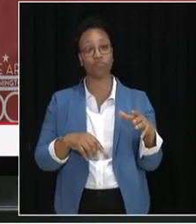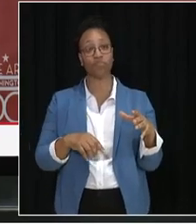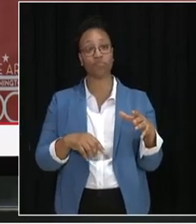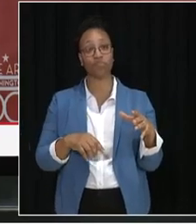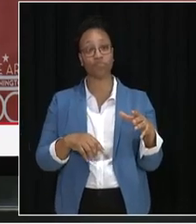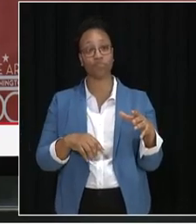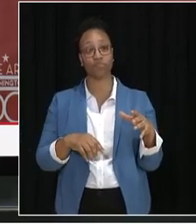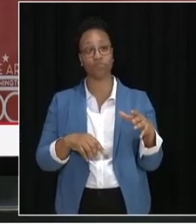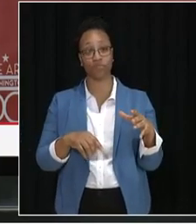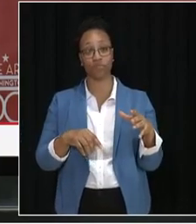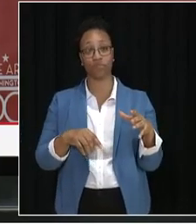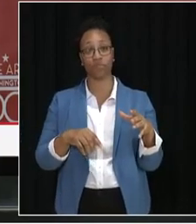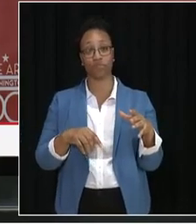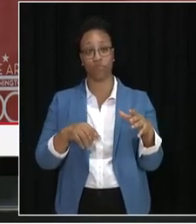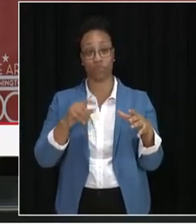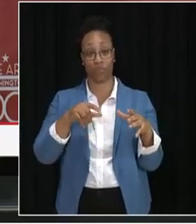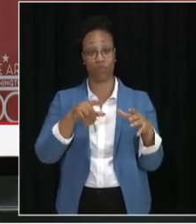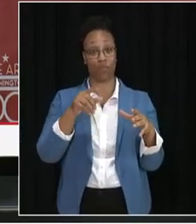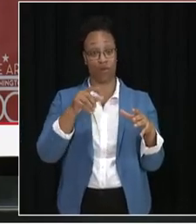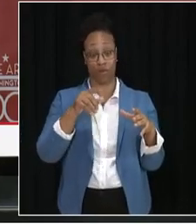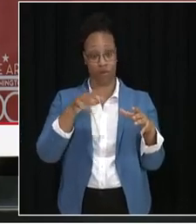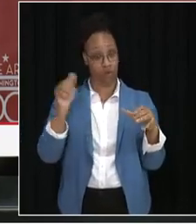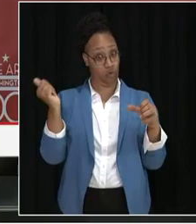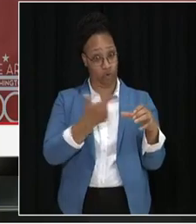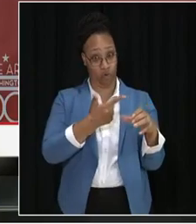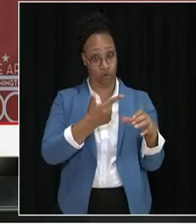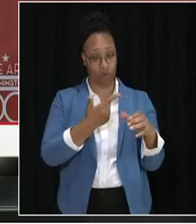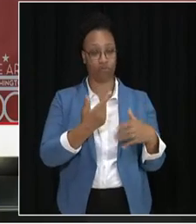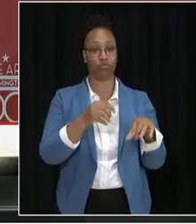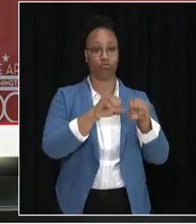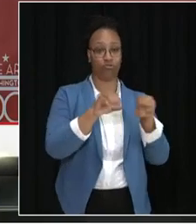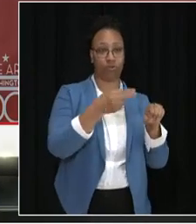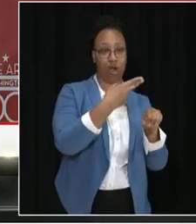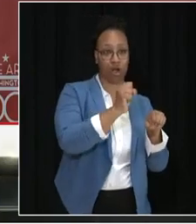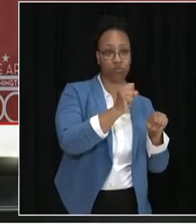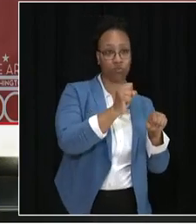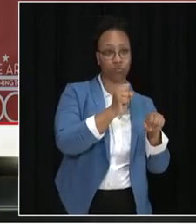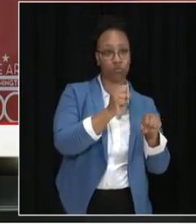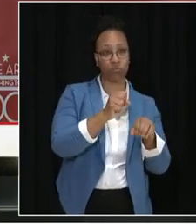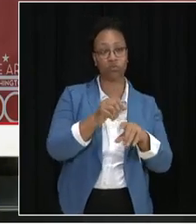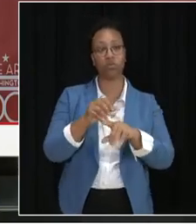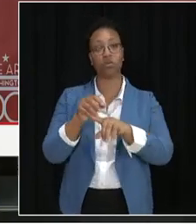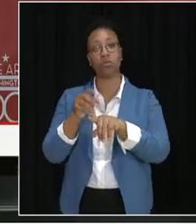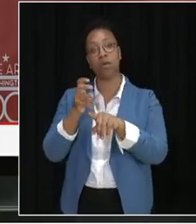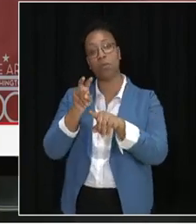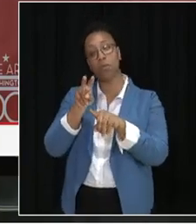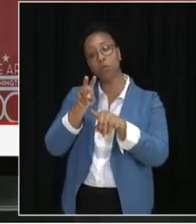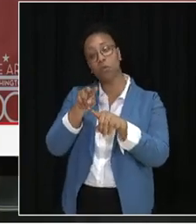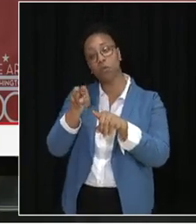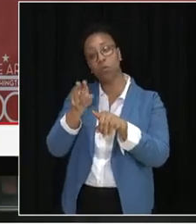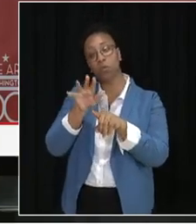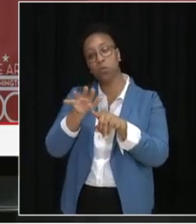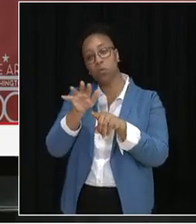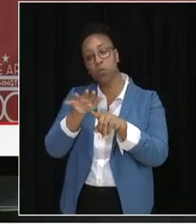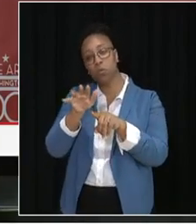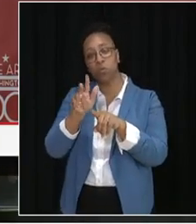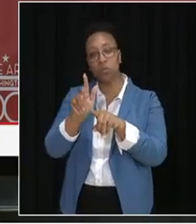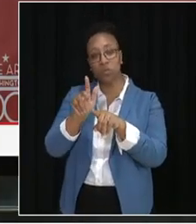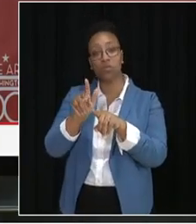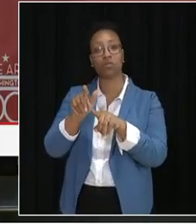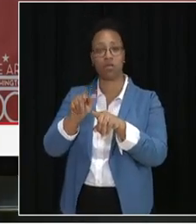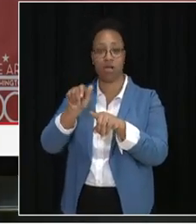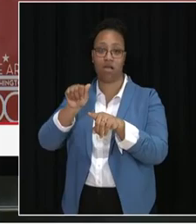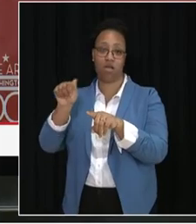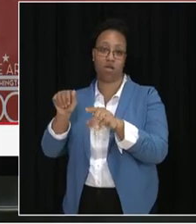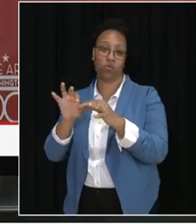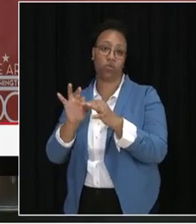and that's like 96%, or 22 of those 23 earned their associate's degrees. The one person who did not earned